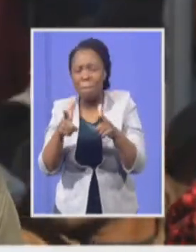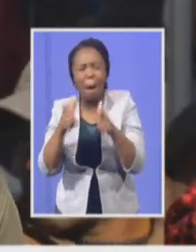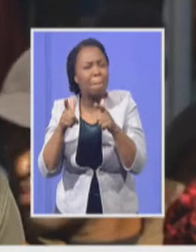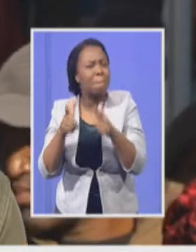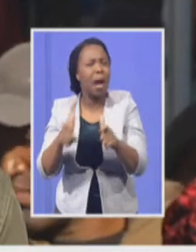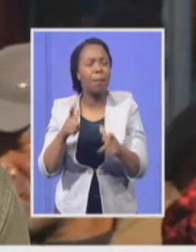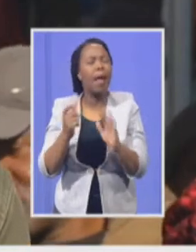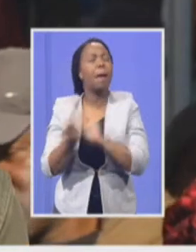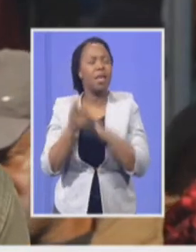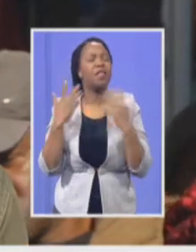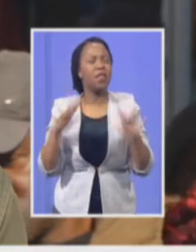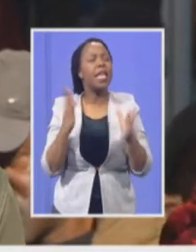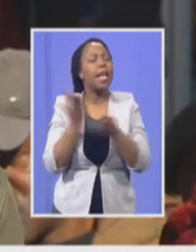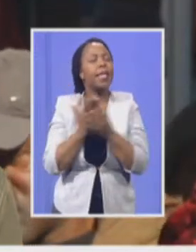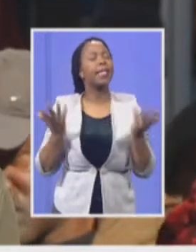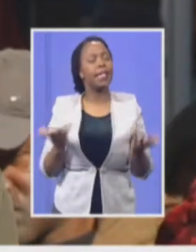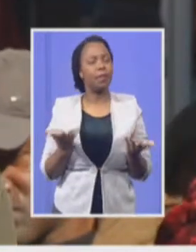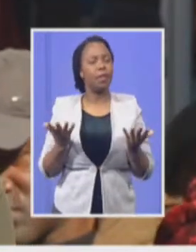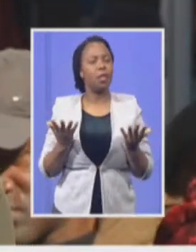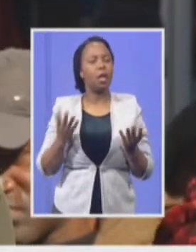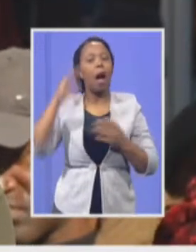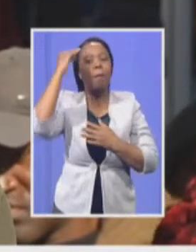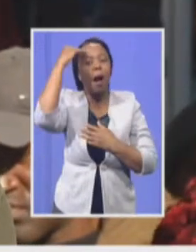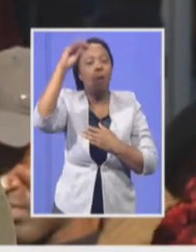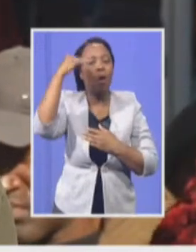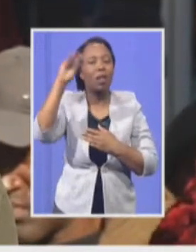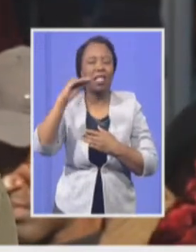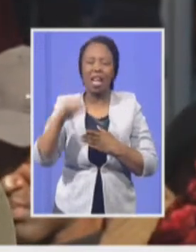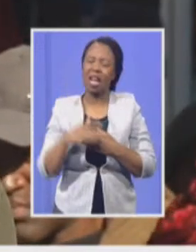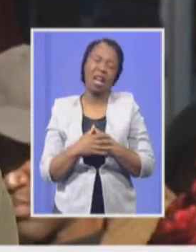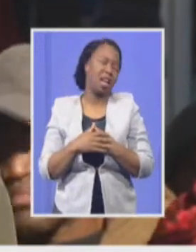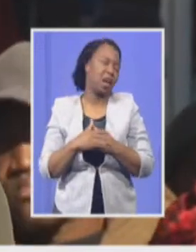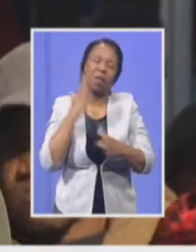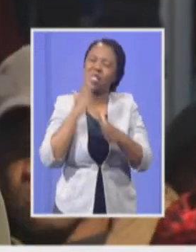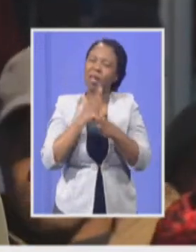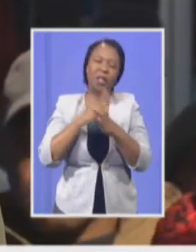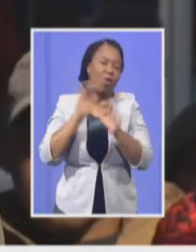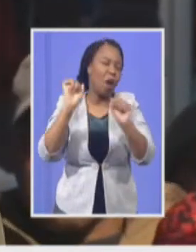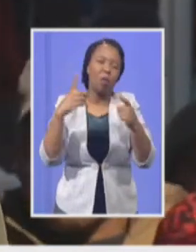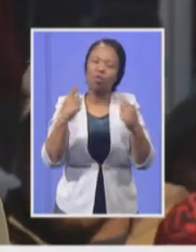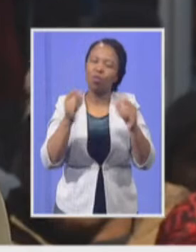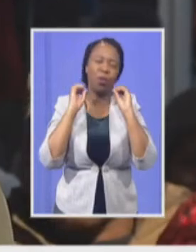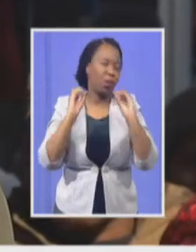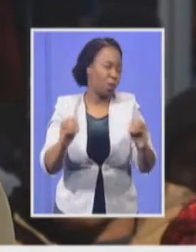ntate Cele mapodisa ha rata mosebetsi wa ona a pheta